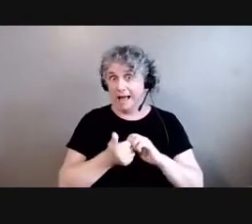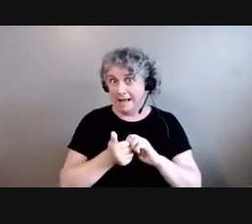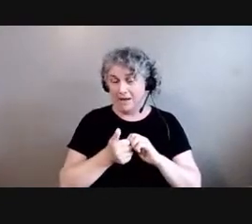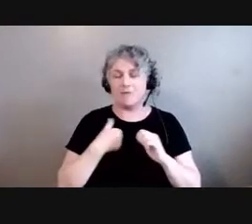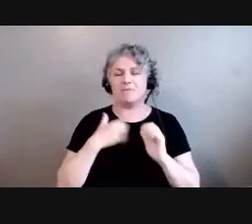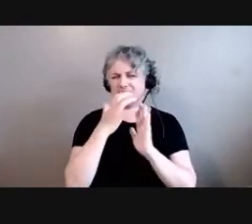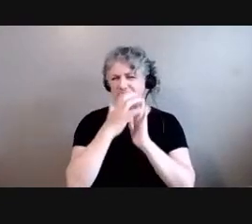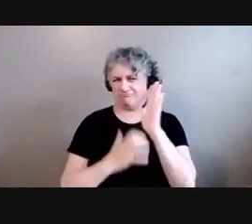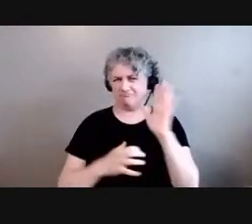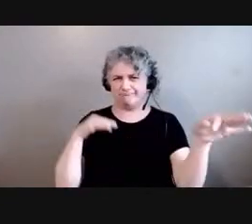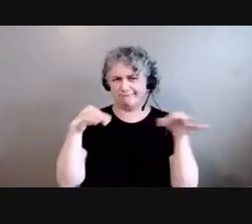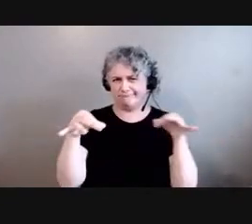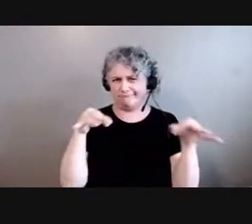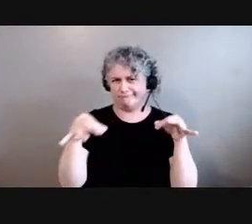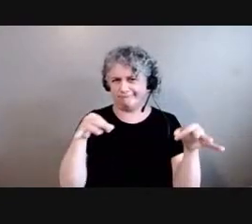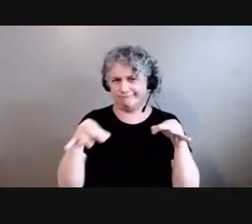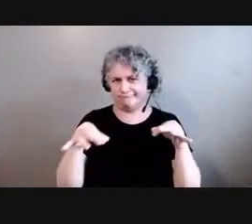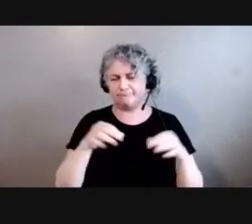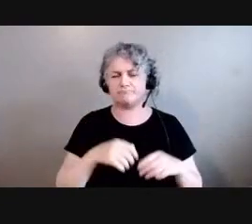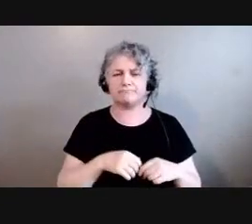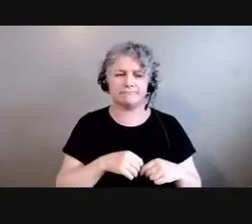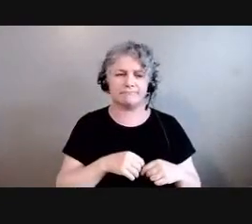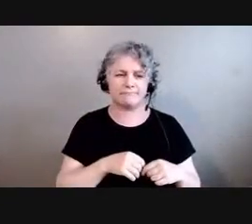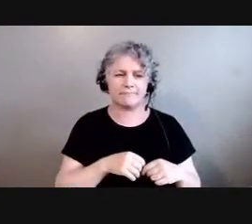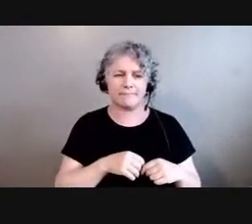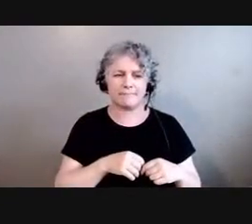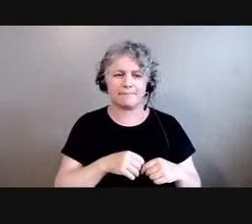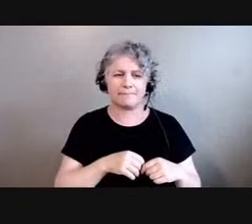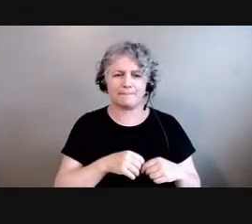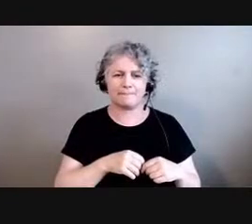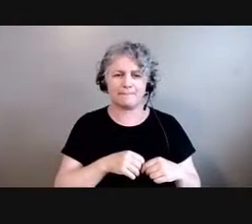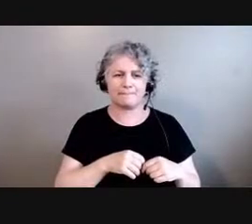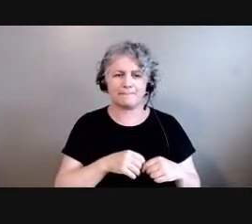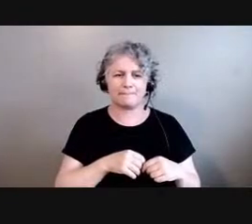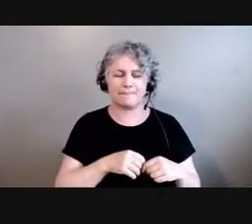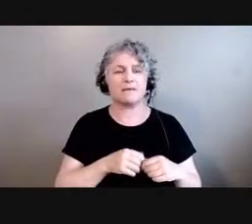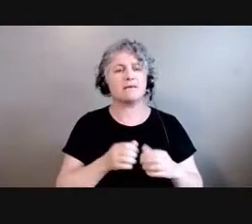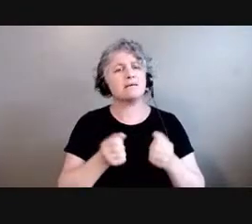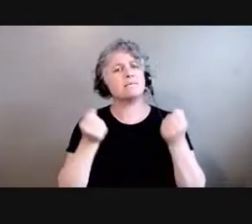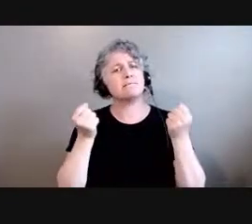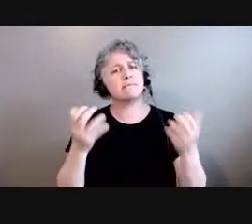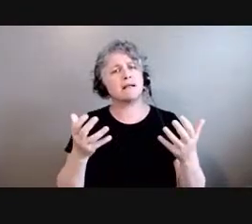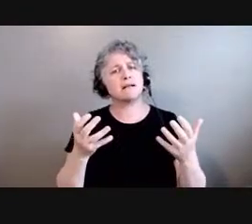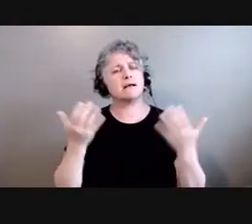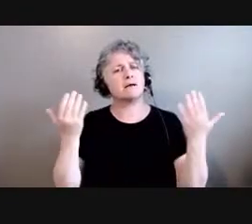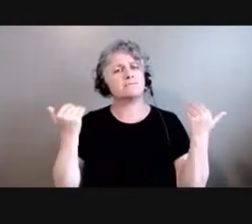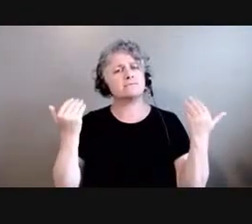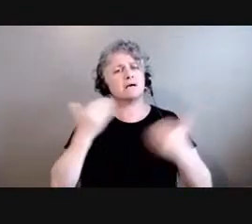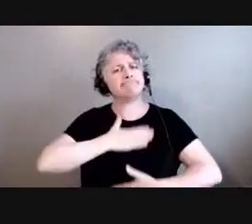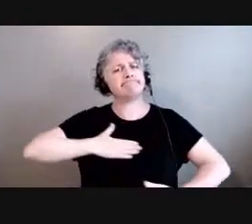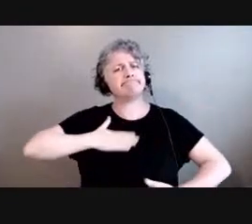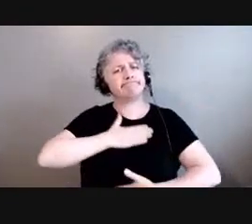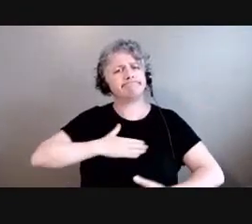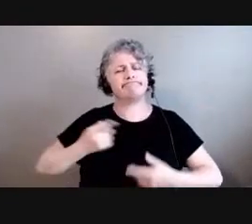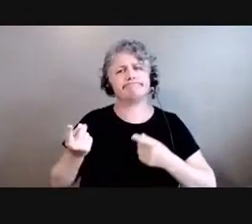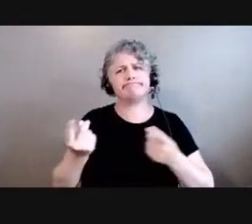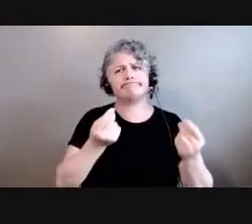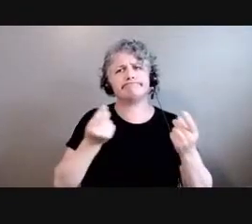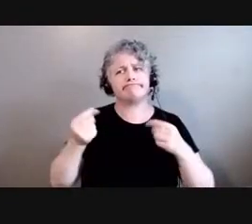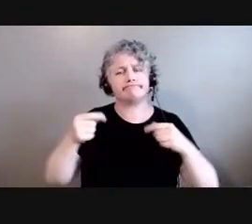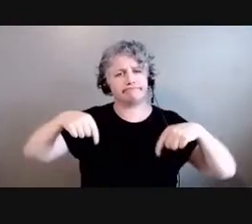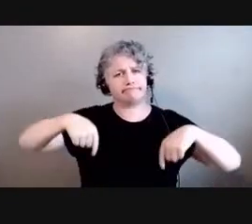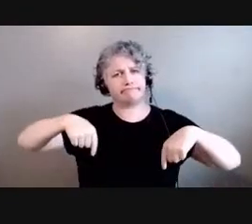be focused on. A lot of the outdoor recreation in Montana focuses